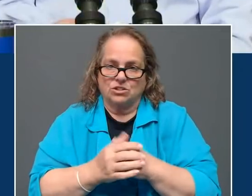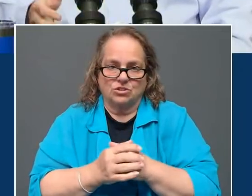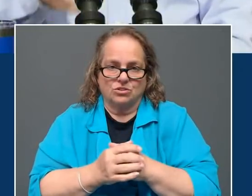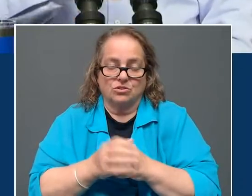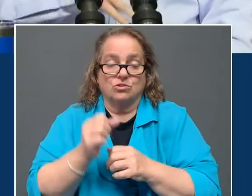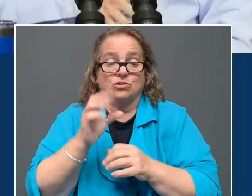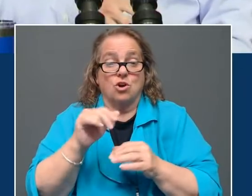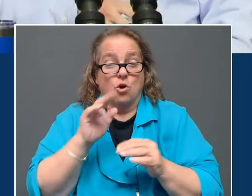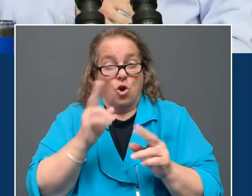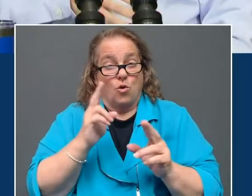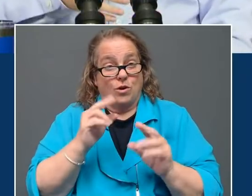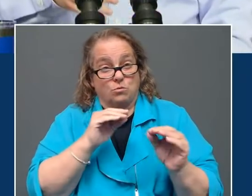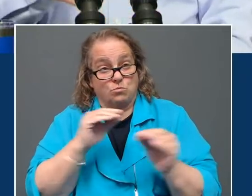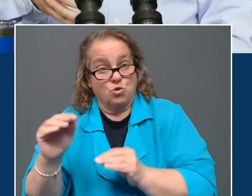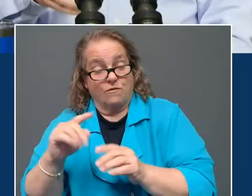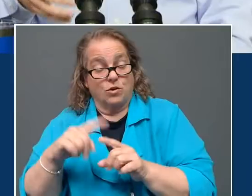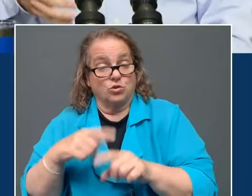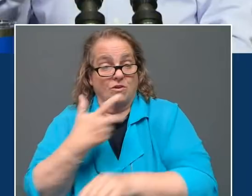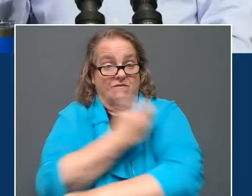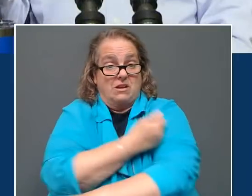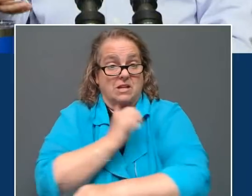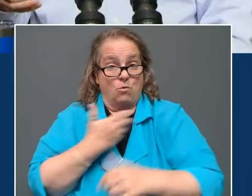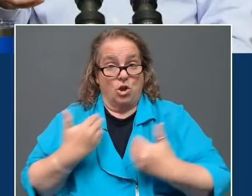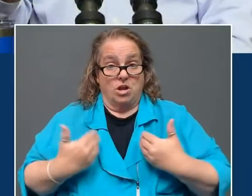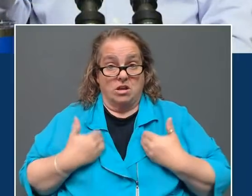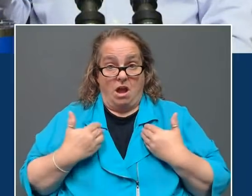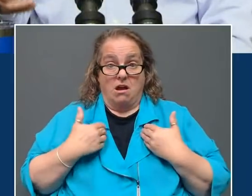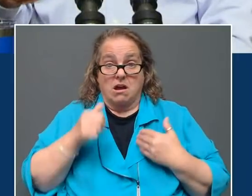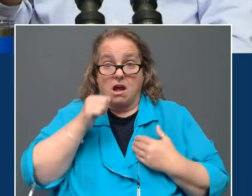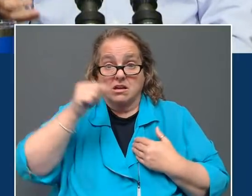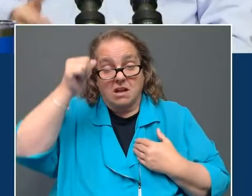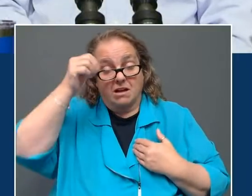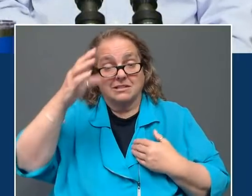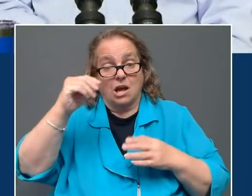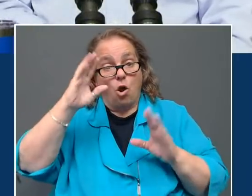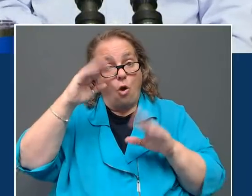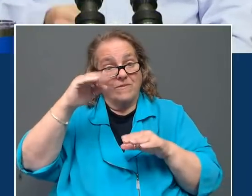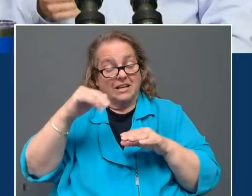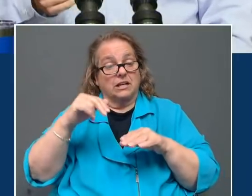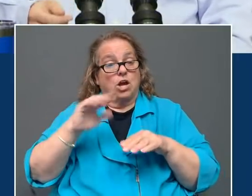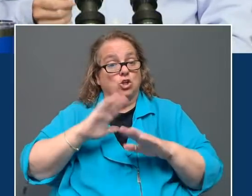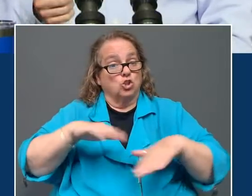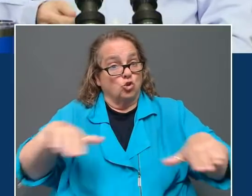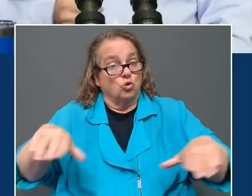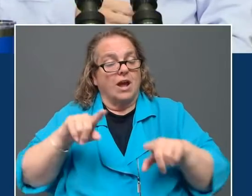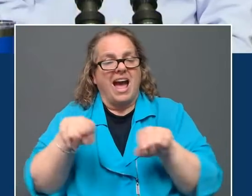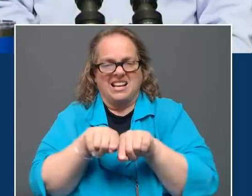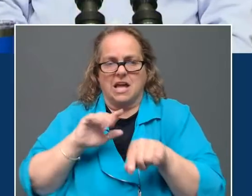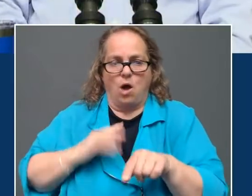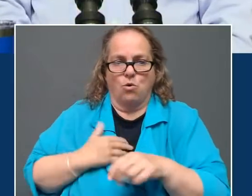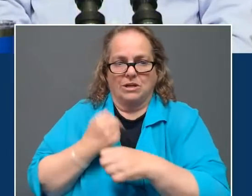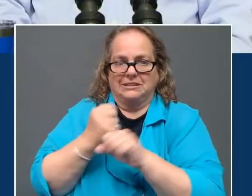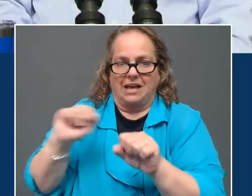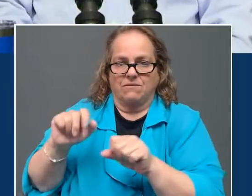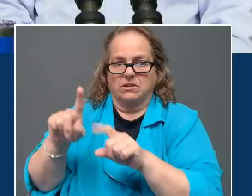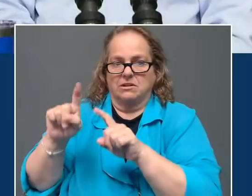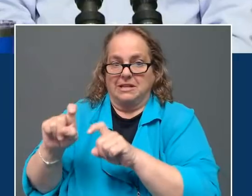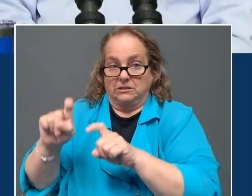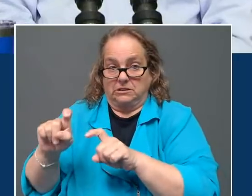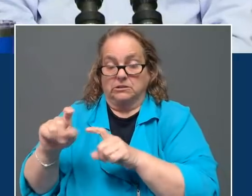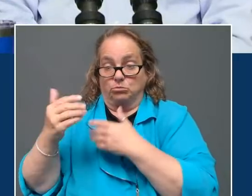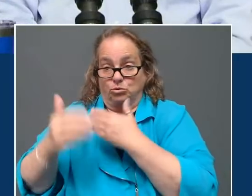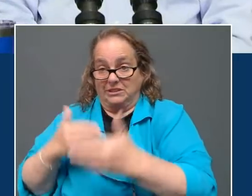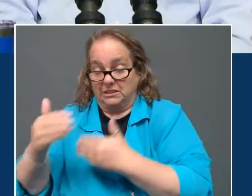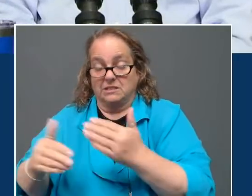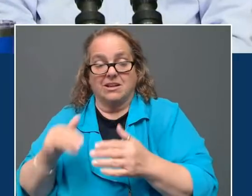young adults and eventually our children as the safety trials proceed and tell us it's okay, these are crucial moments. After weeks